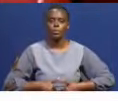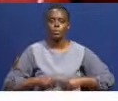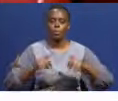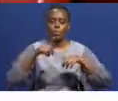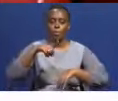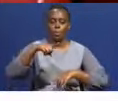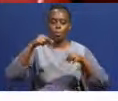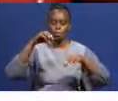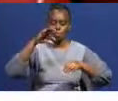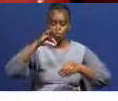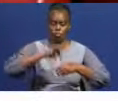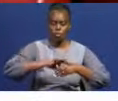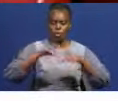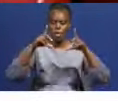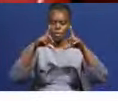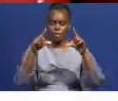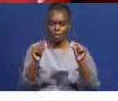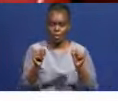cards.